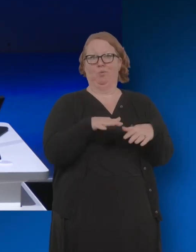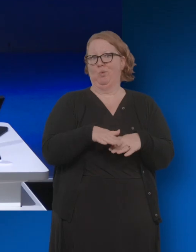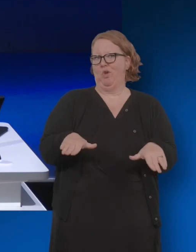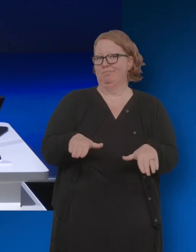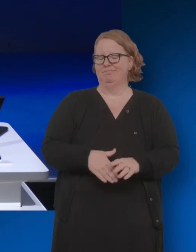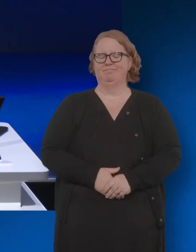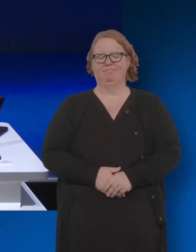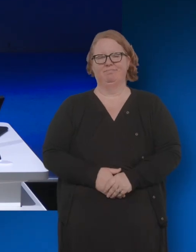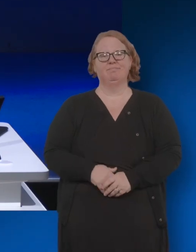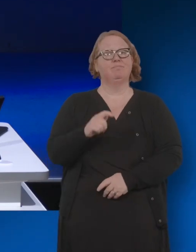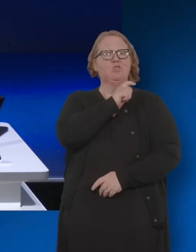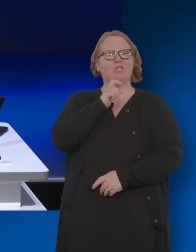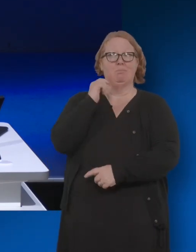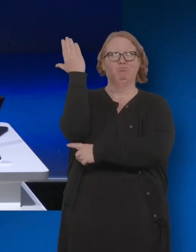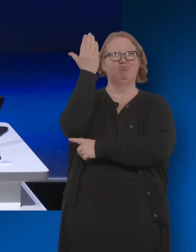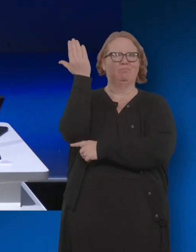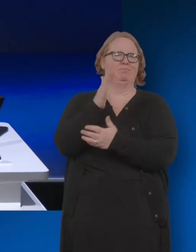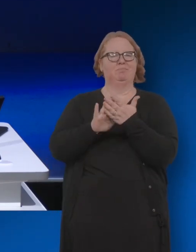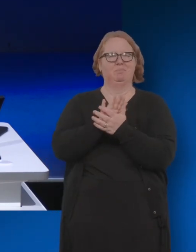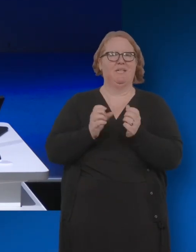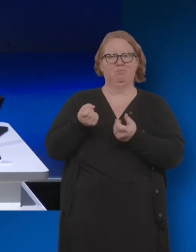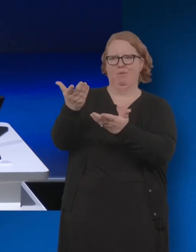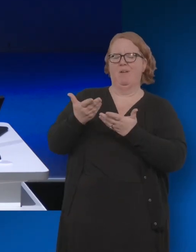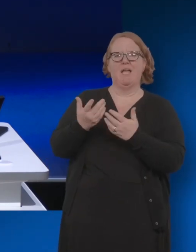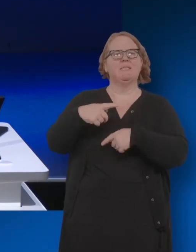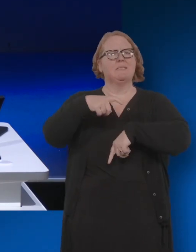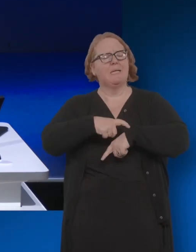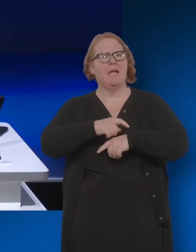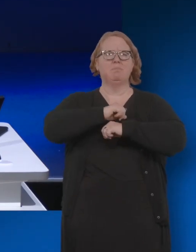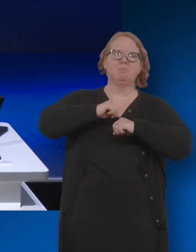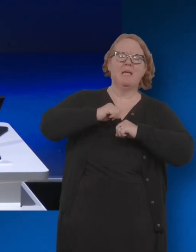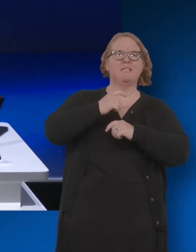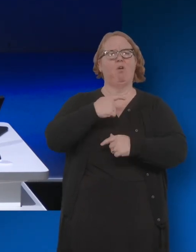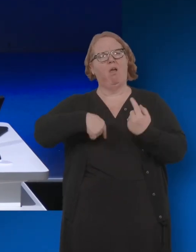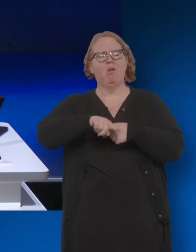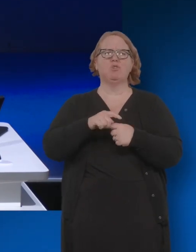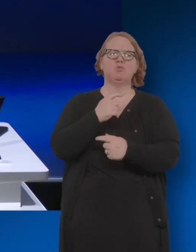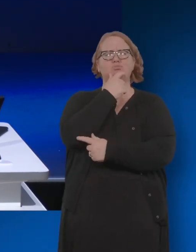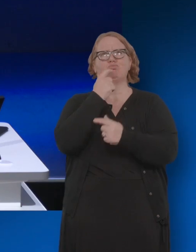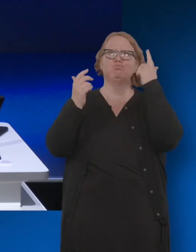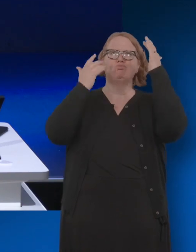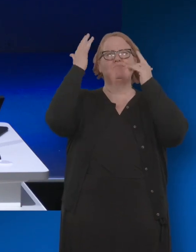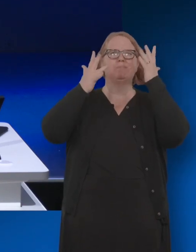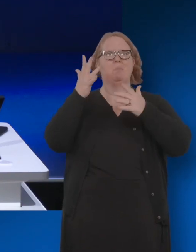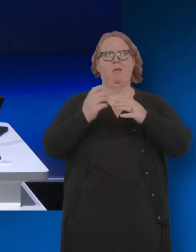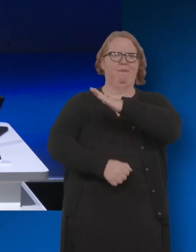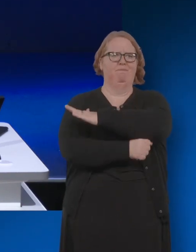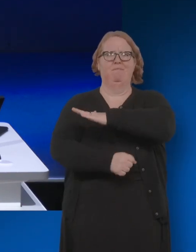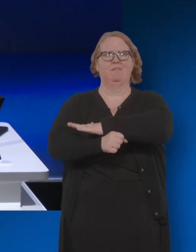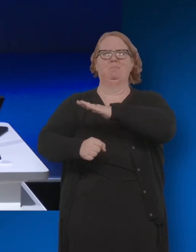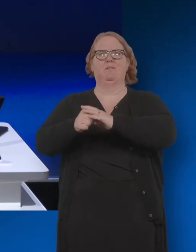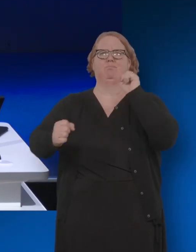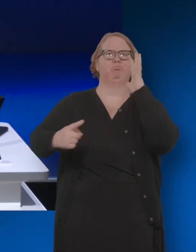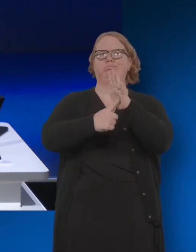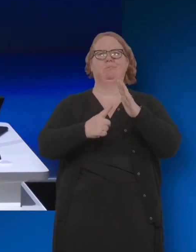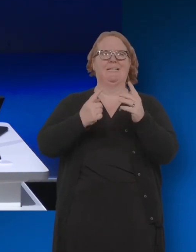The chaplaincy lecture gives us time and space to reflect on some of the most fundamental issues of life, not